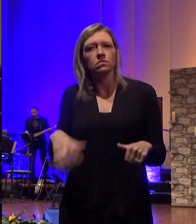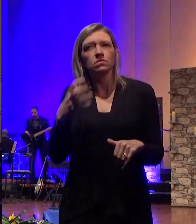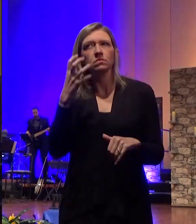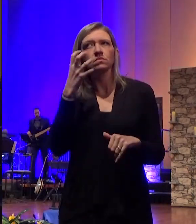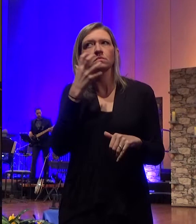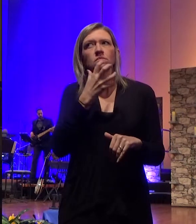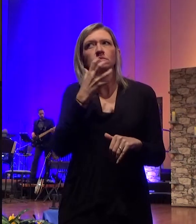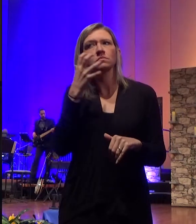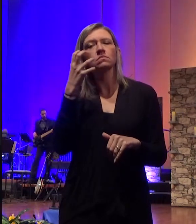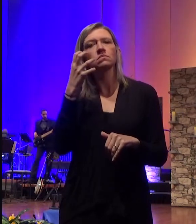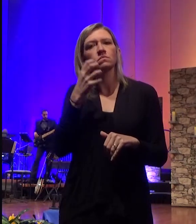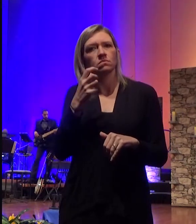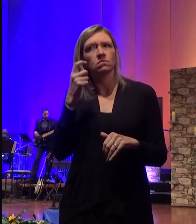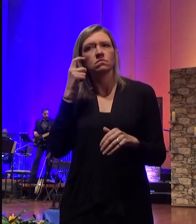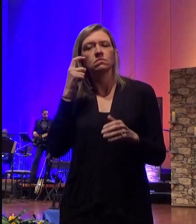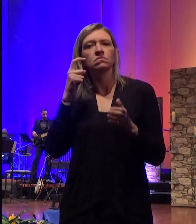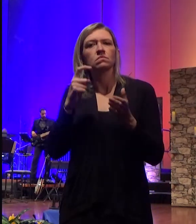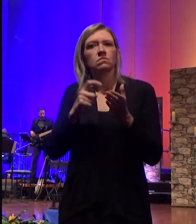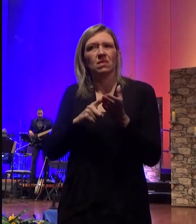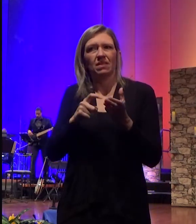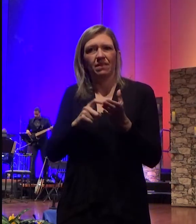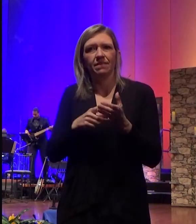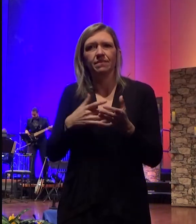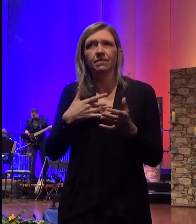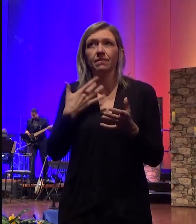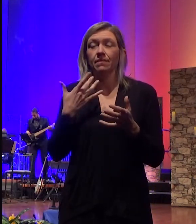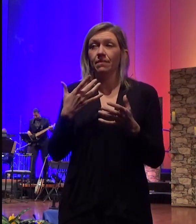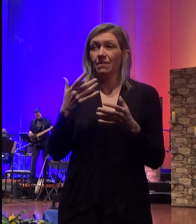Whoa, ashes fall from burning